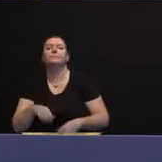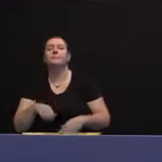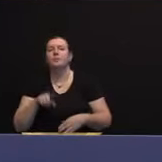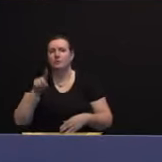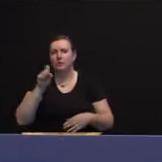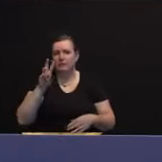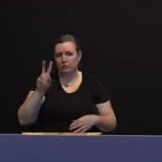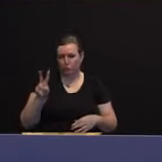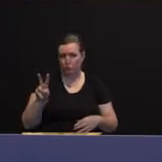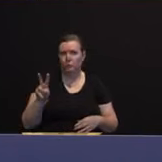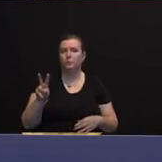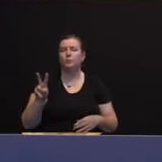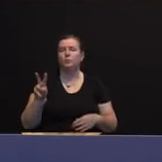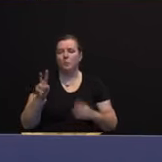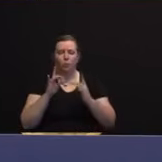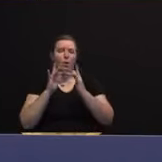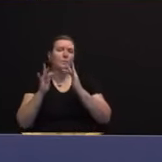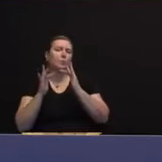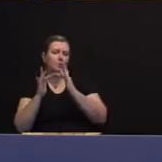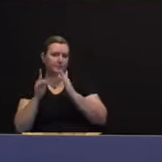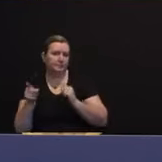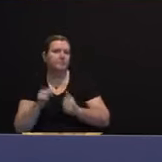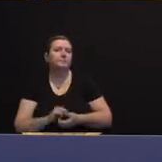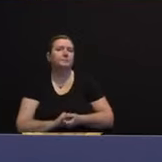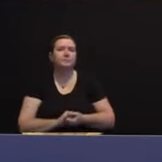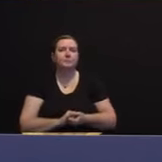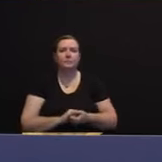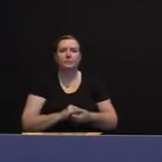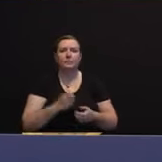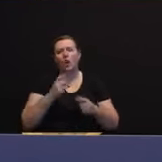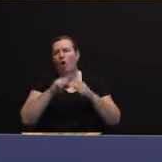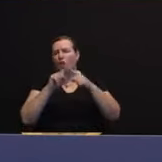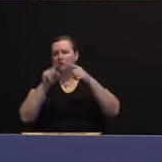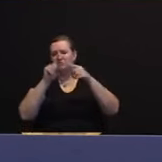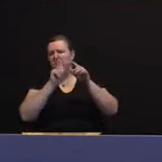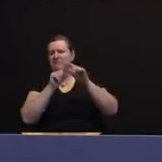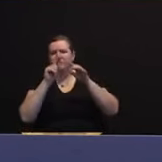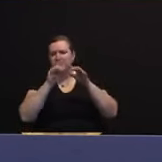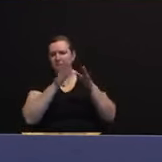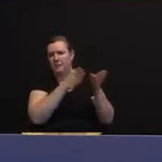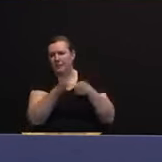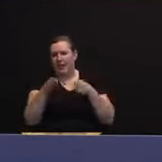all moved a couple since Monday.